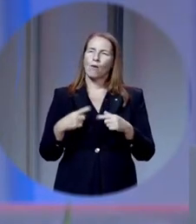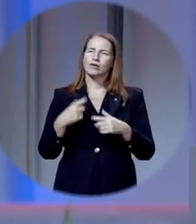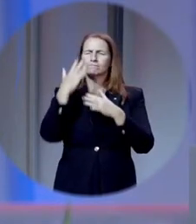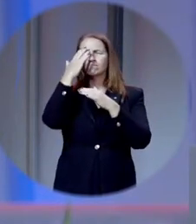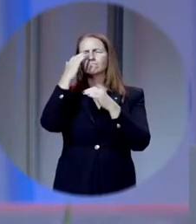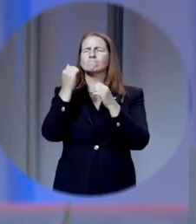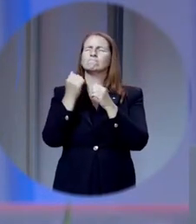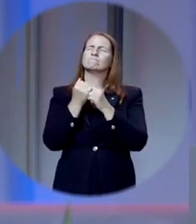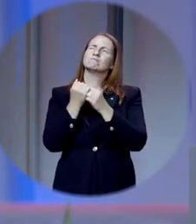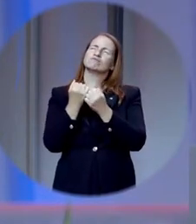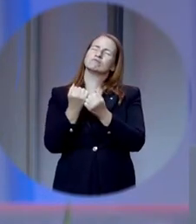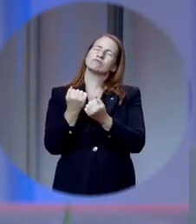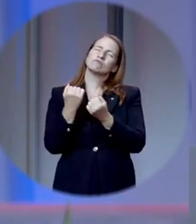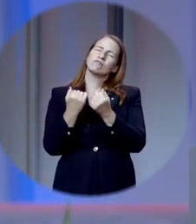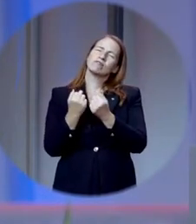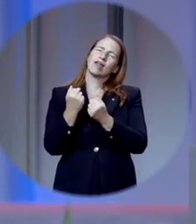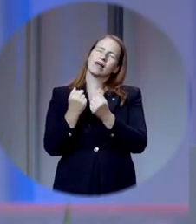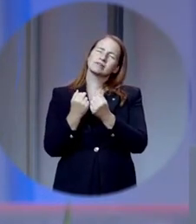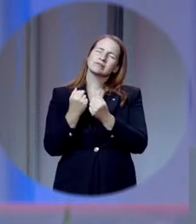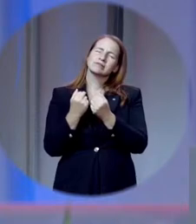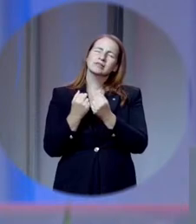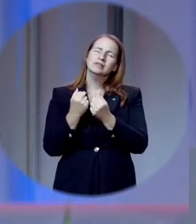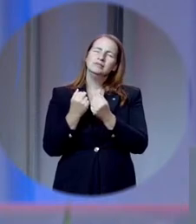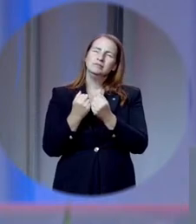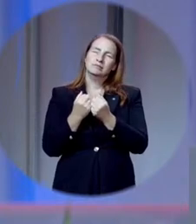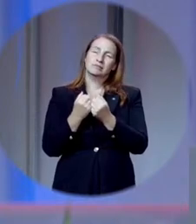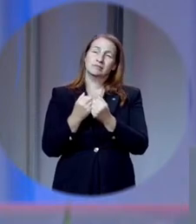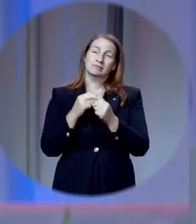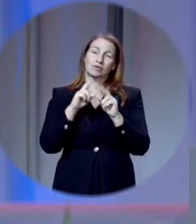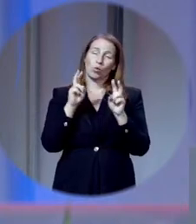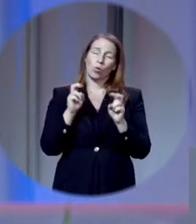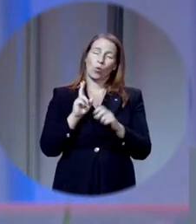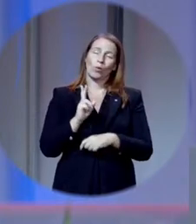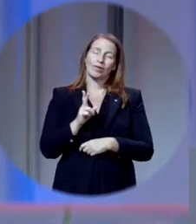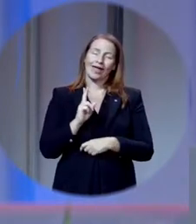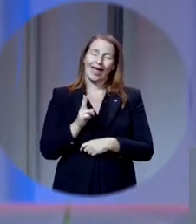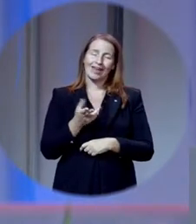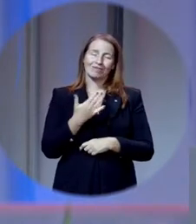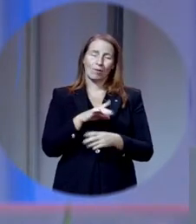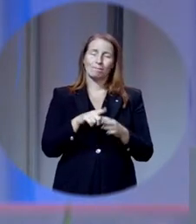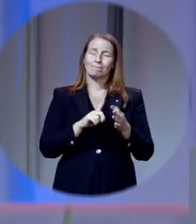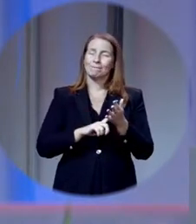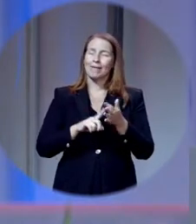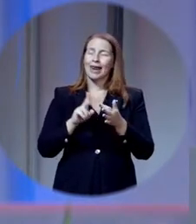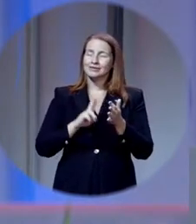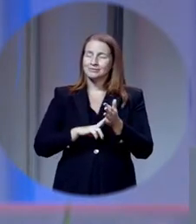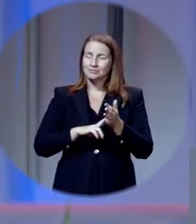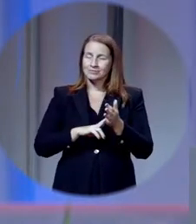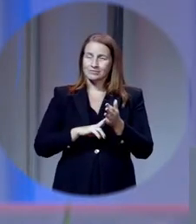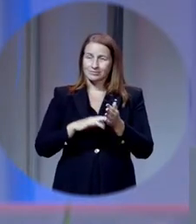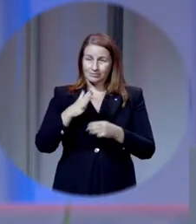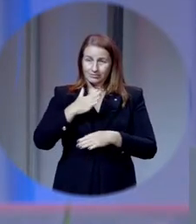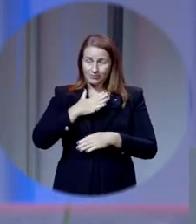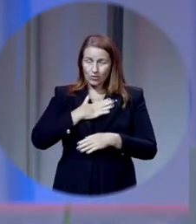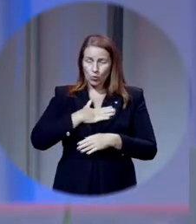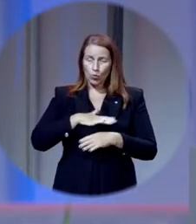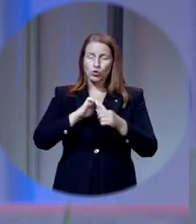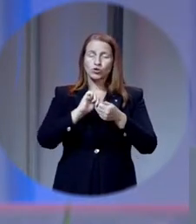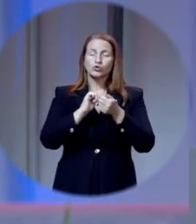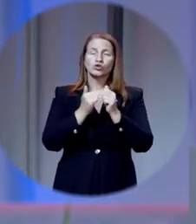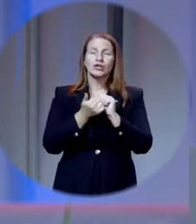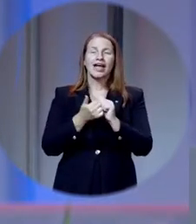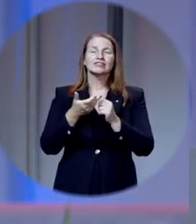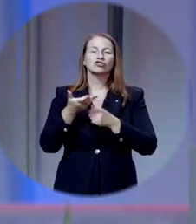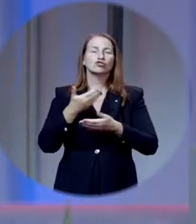on what is universal. To quote again from Helen's own wisdom, "I want to change whose stories are heard and